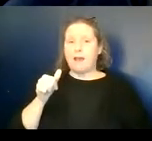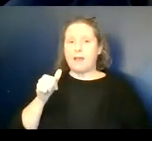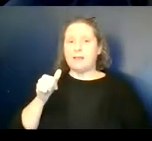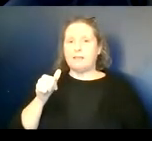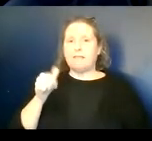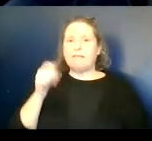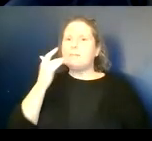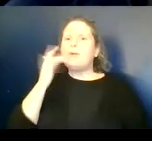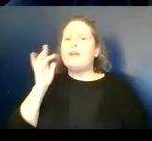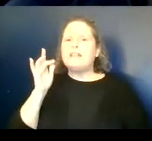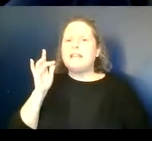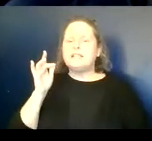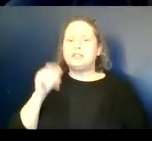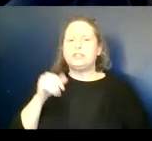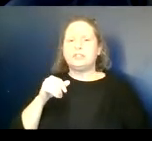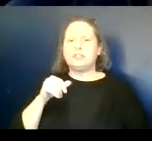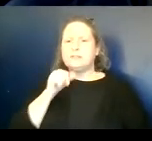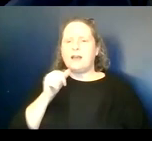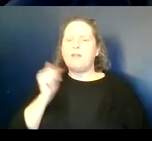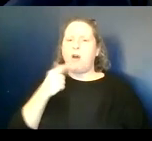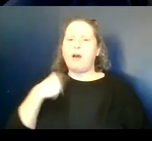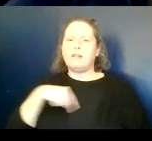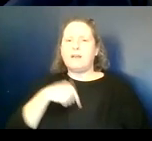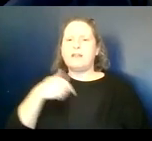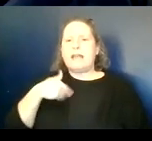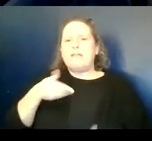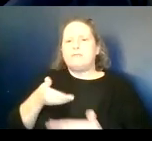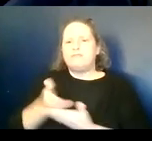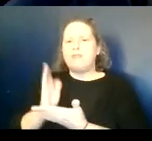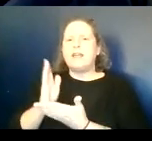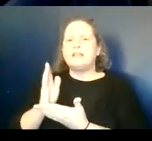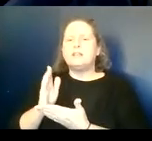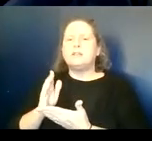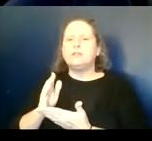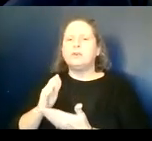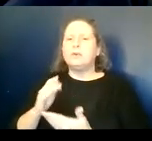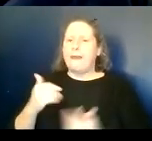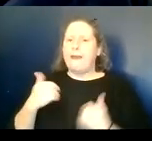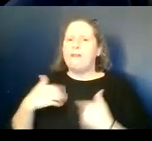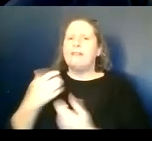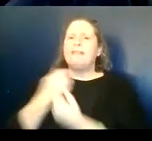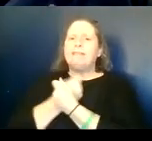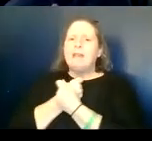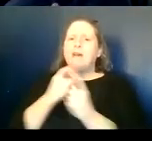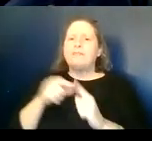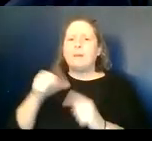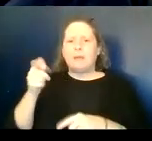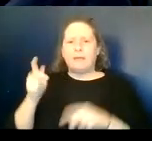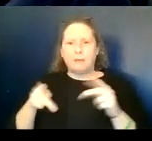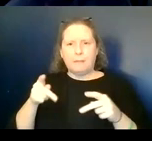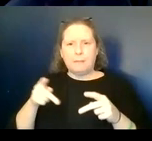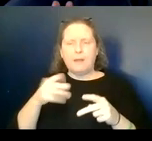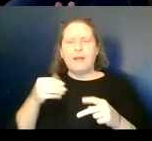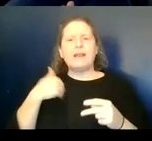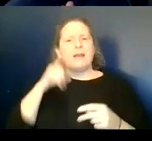privilege. We all have the right to be loved and have sexual